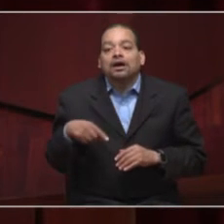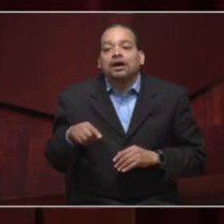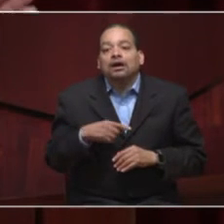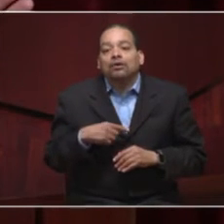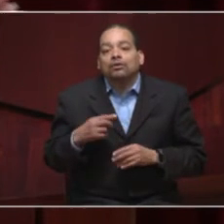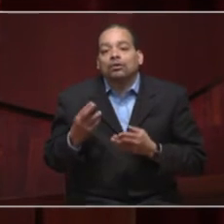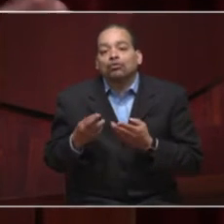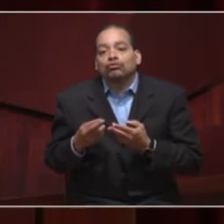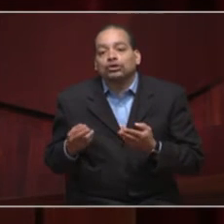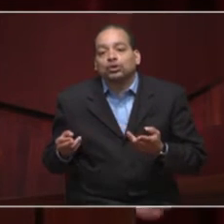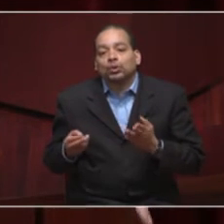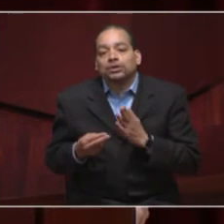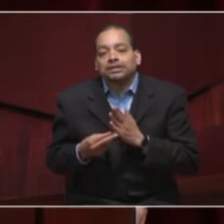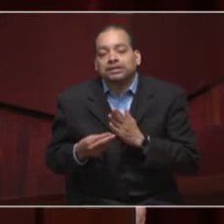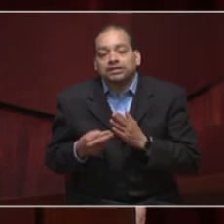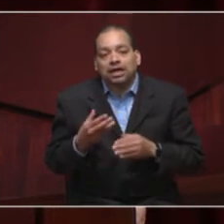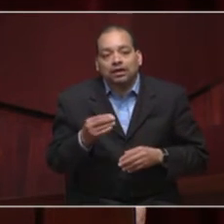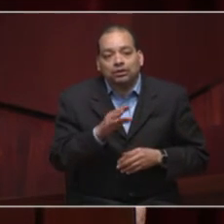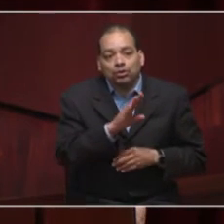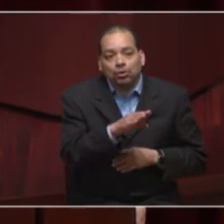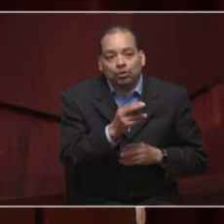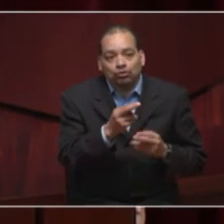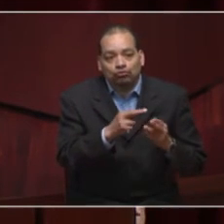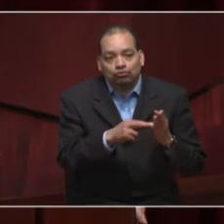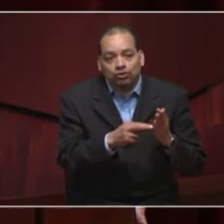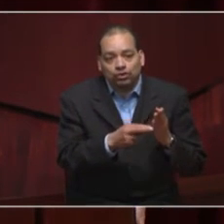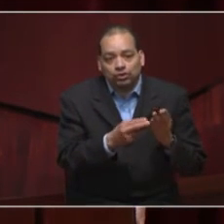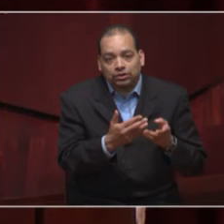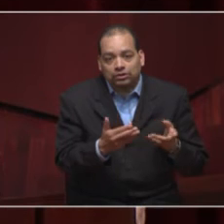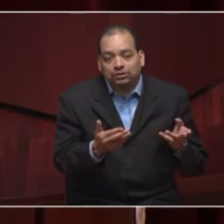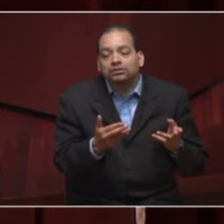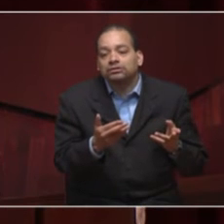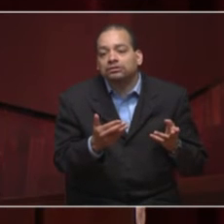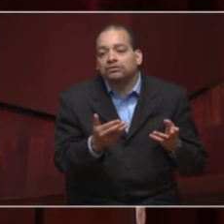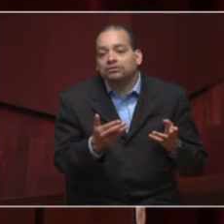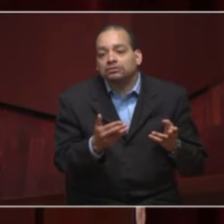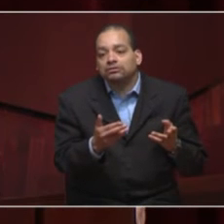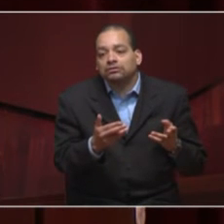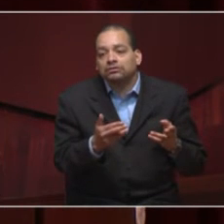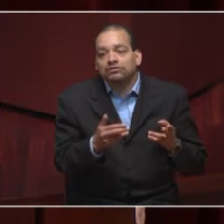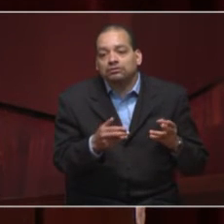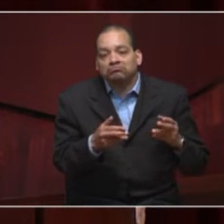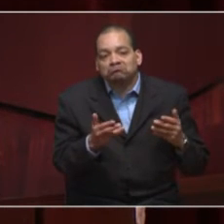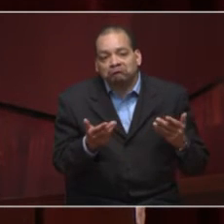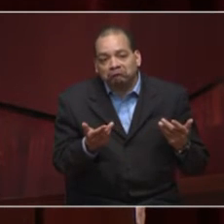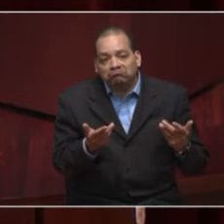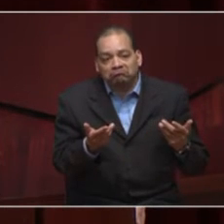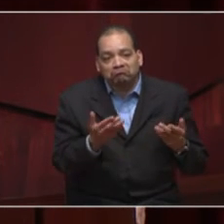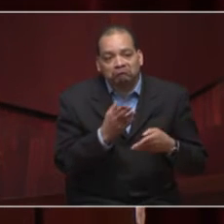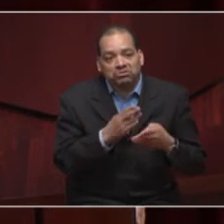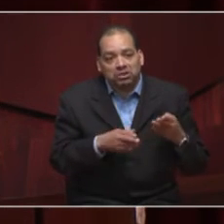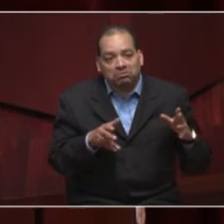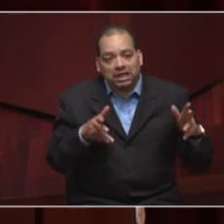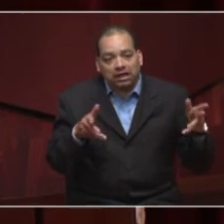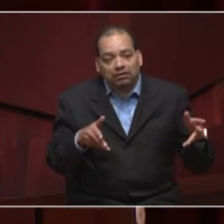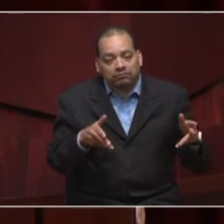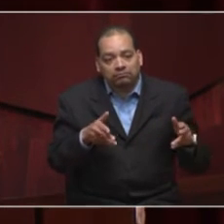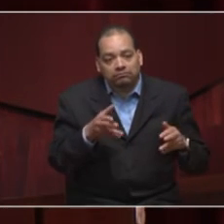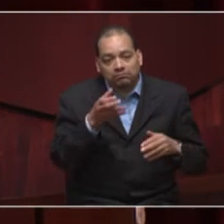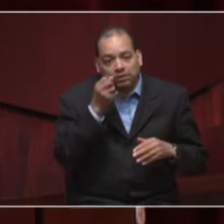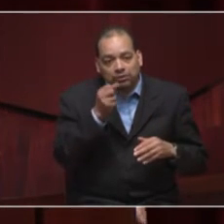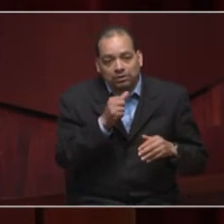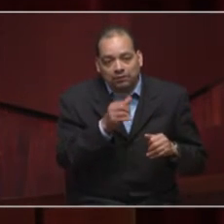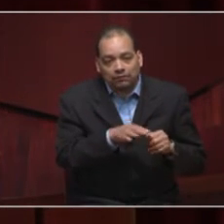are spread out a little bit. One of the things we don't want to have happen is for a transfer